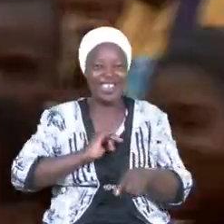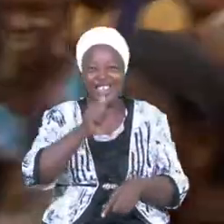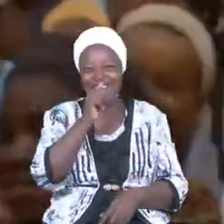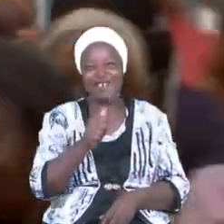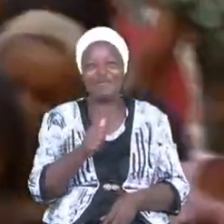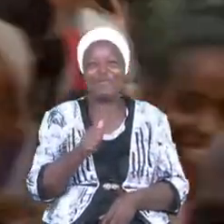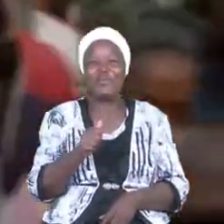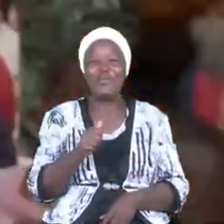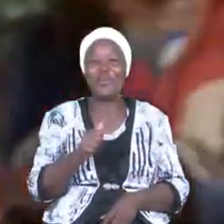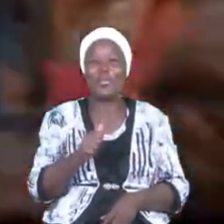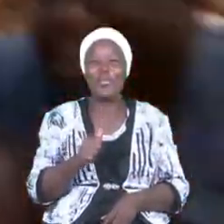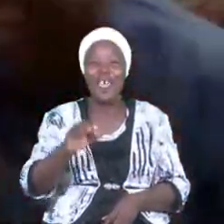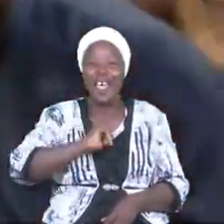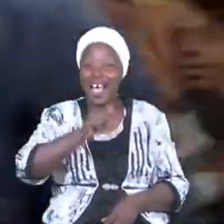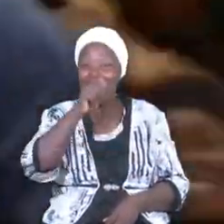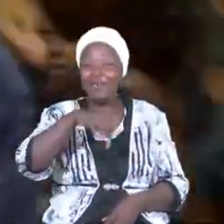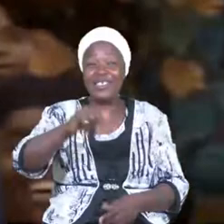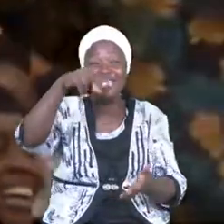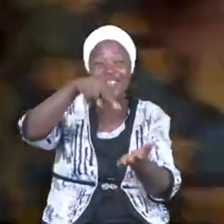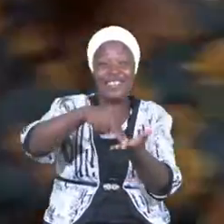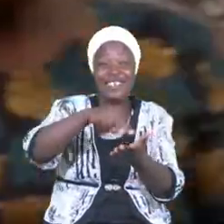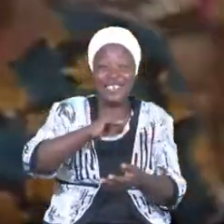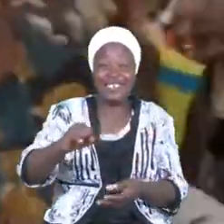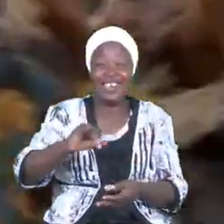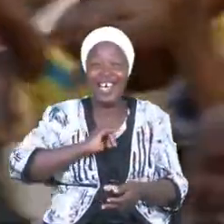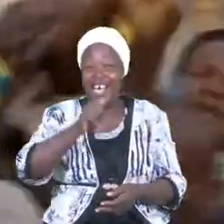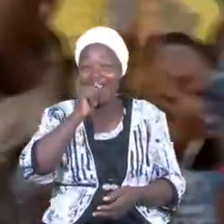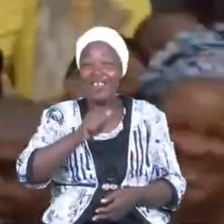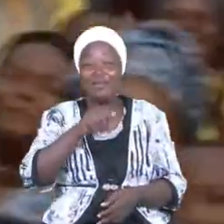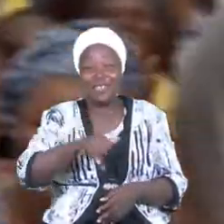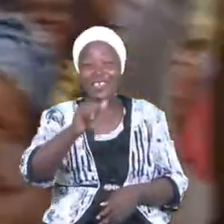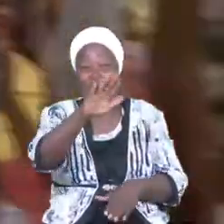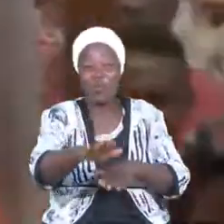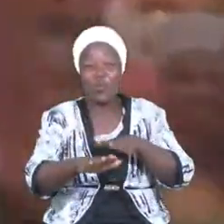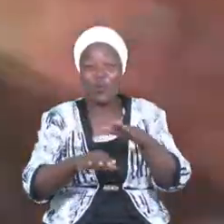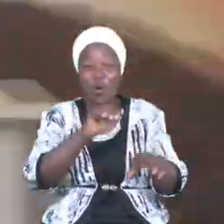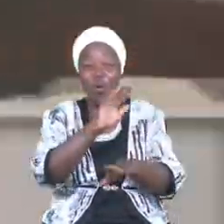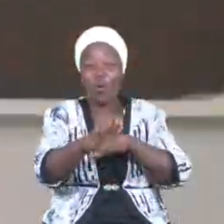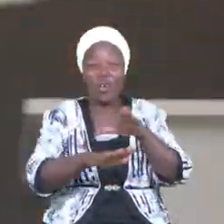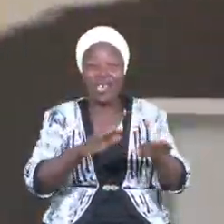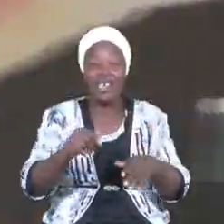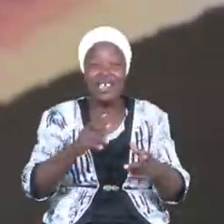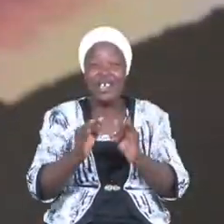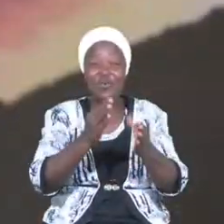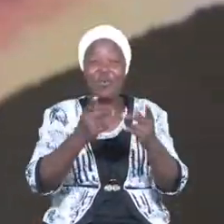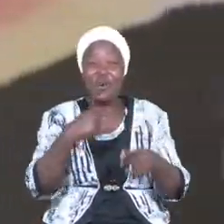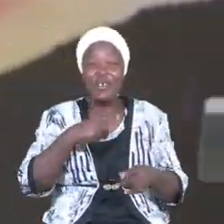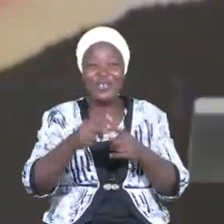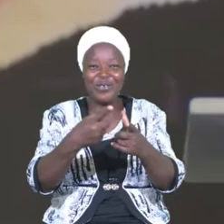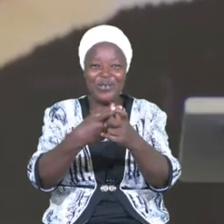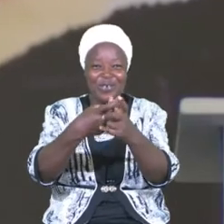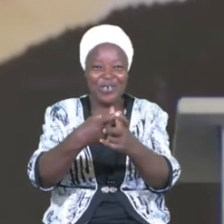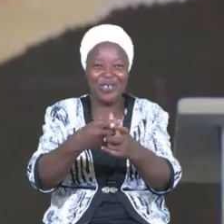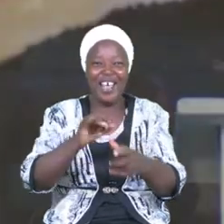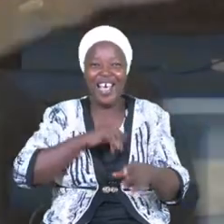I am still standing, I am still walking. If you want me to run, I can